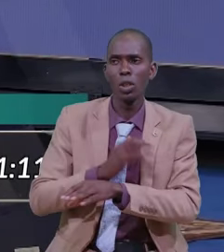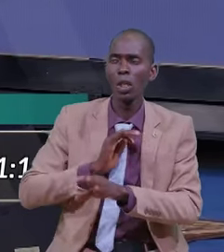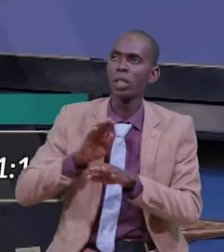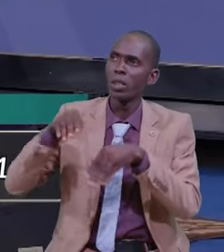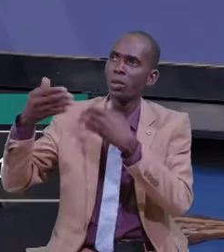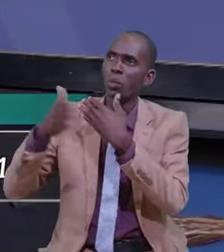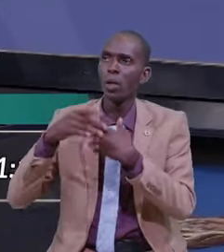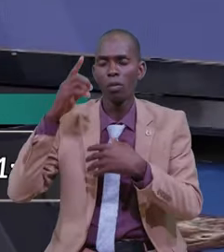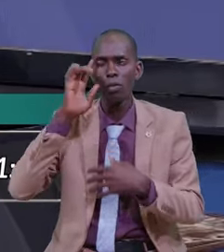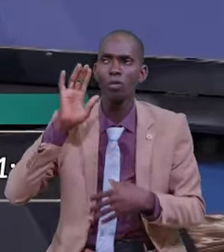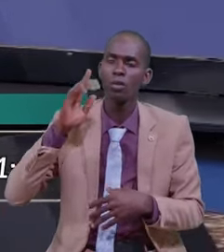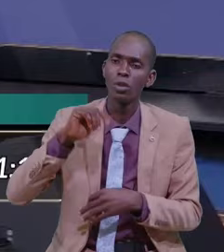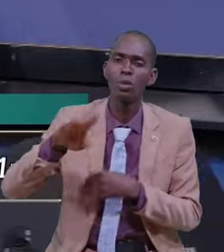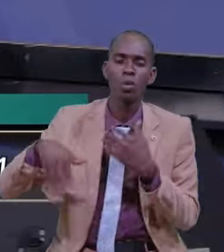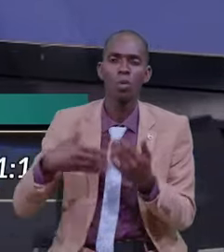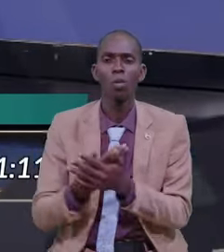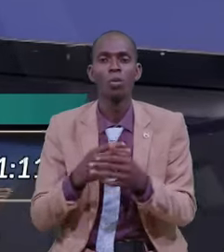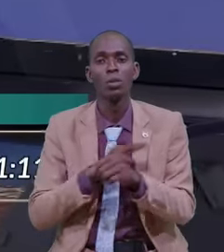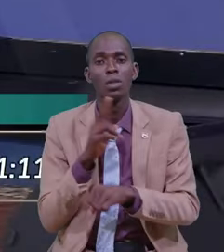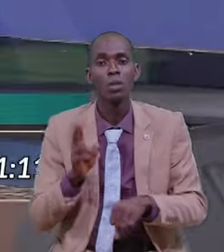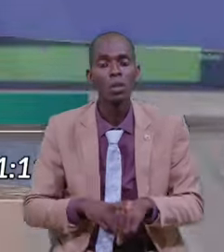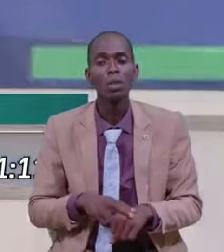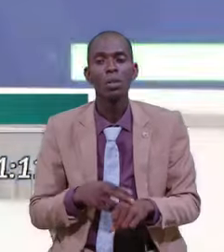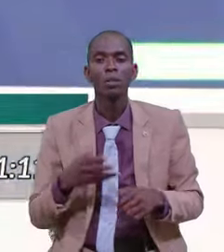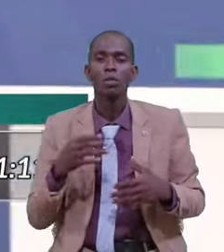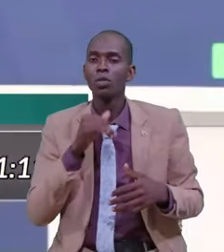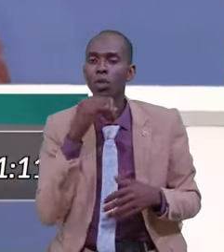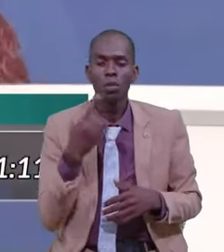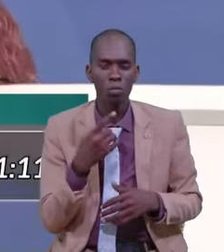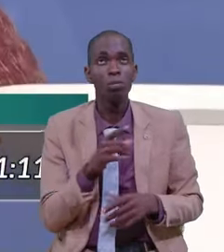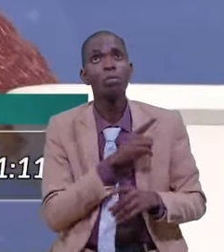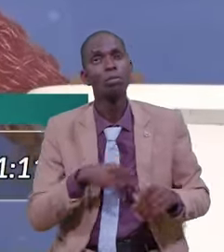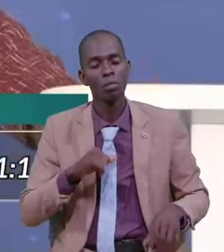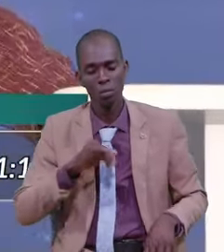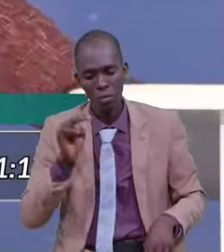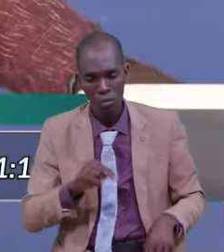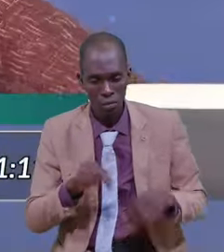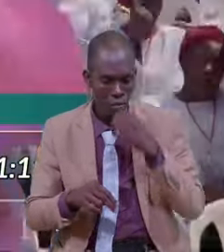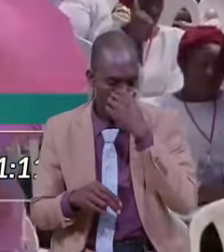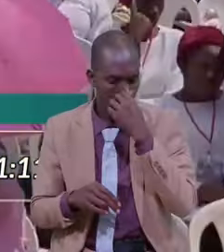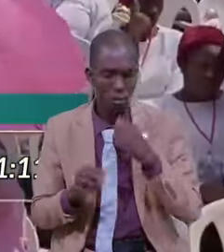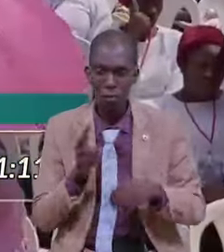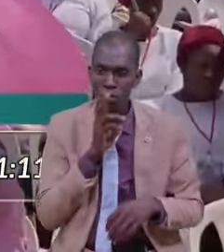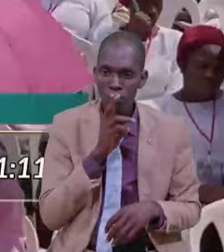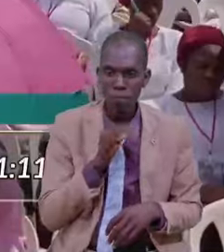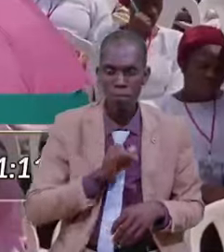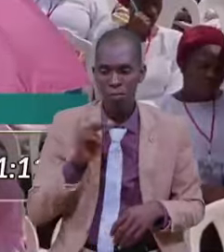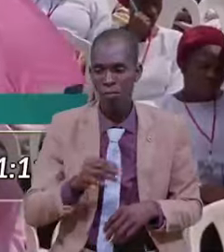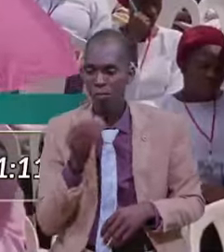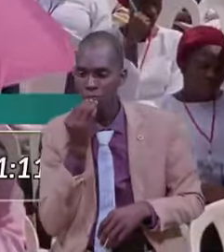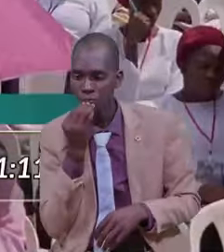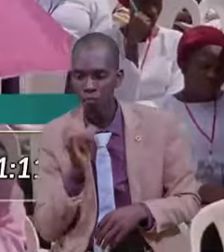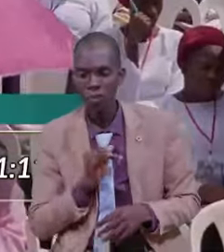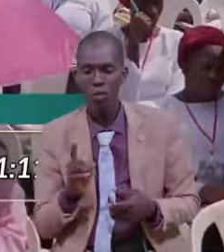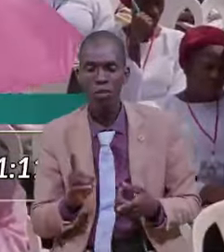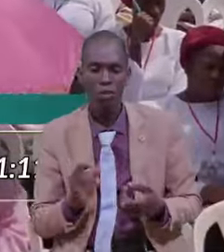your consecration go beyond. Lord, I need water. I want to drink. I need food. I want to eat. I need clothing. I want to